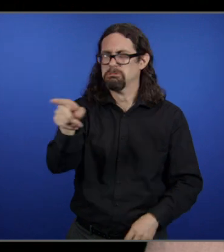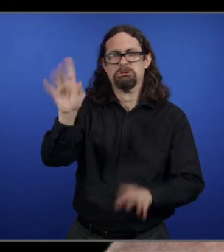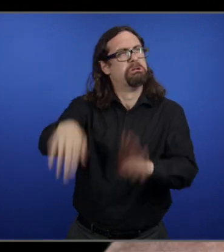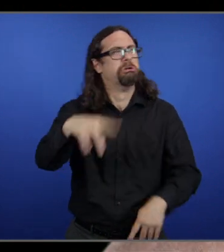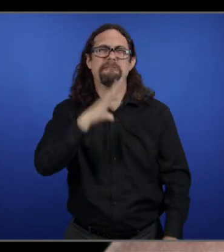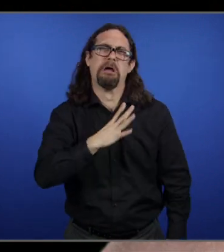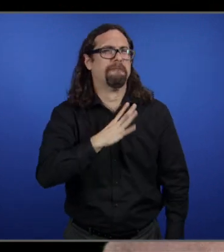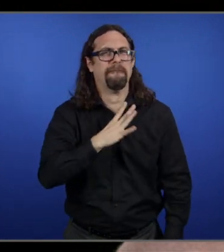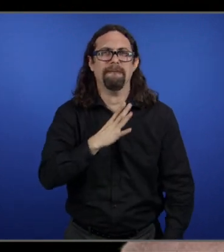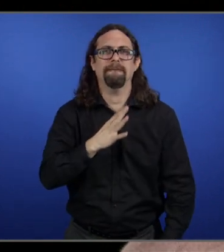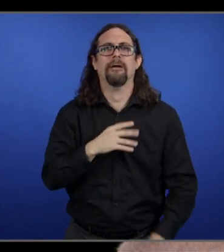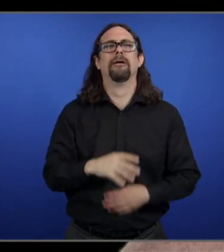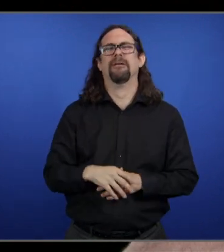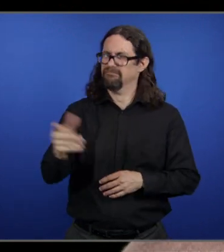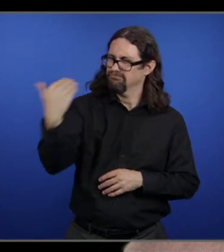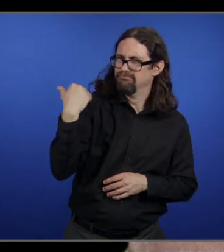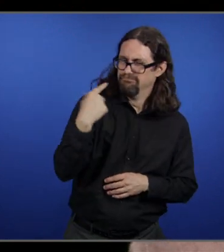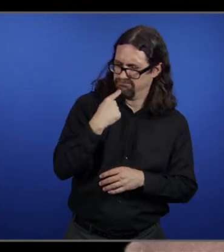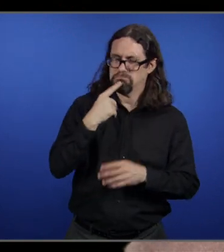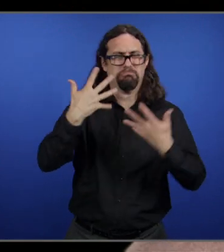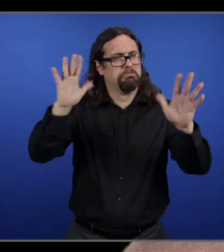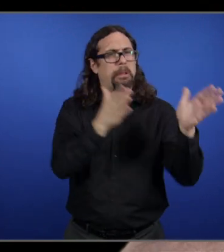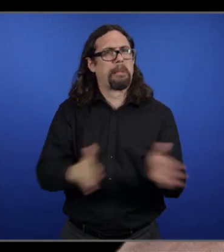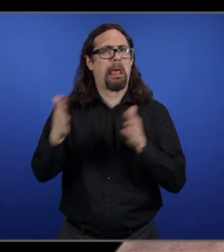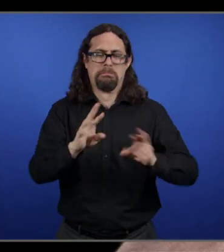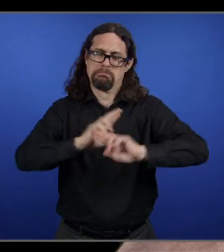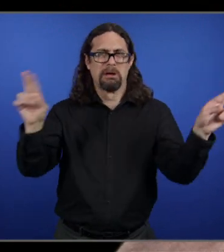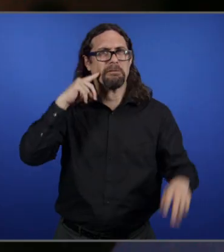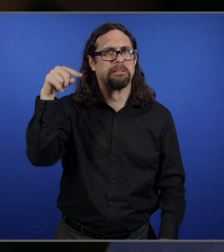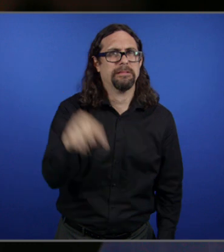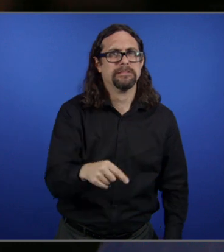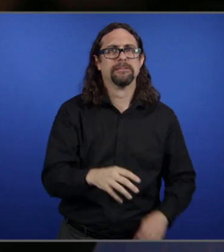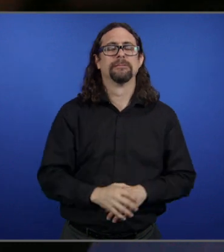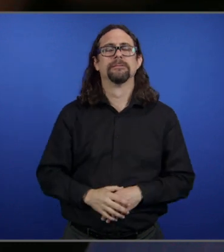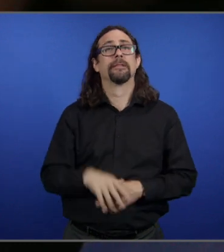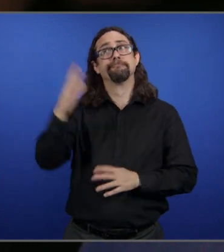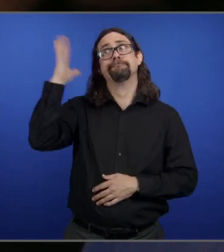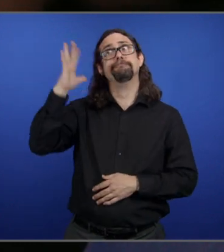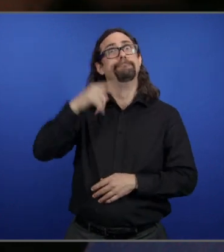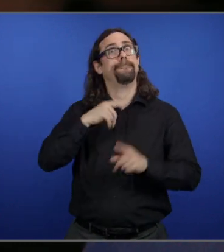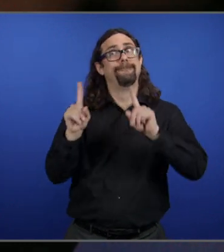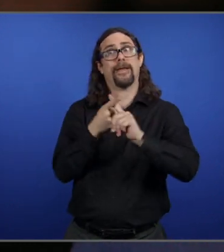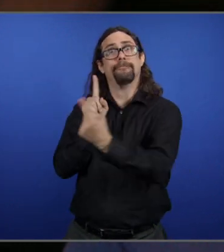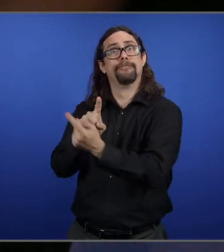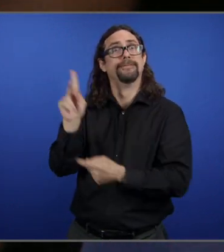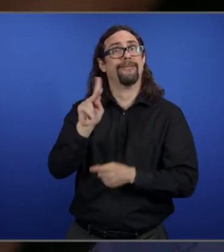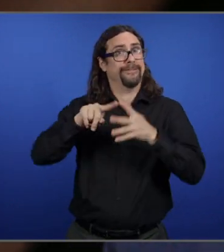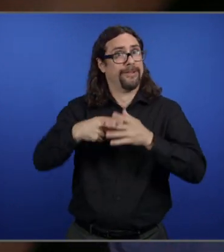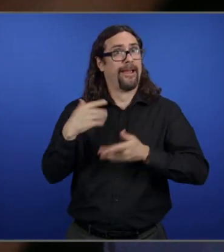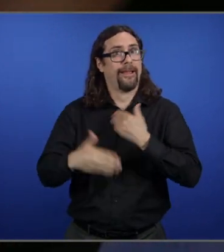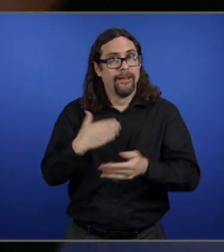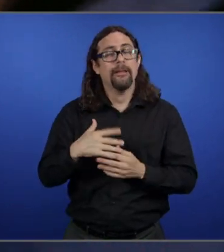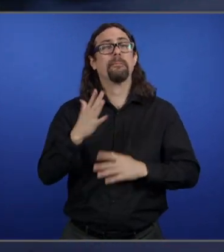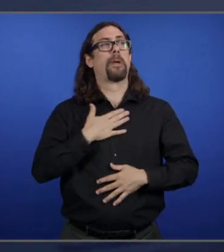fine. He reminded me that we've planned for this kind of thing. When I first started working with Kevin, my company signed up